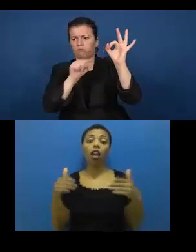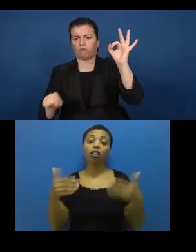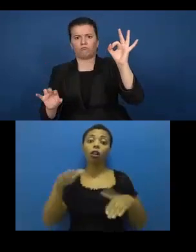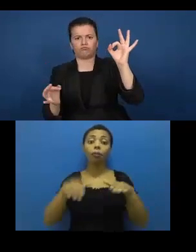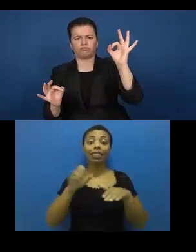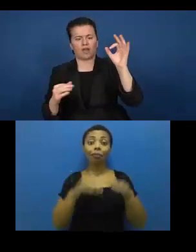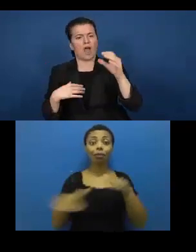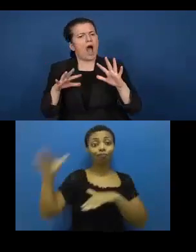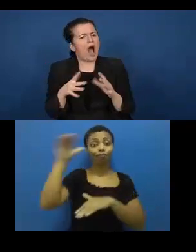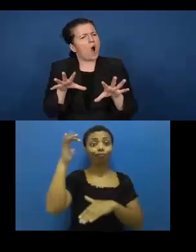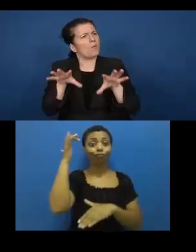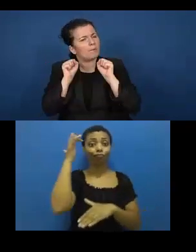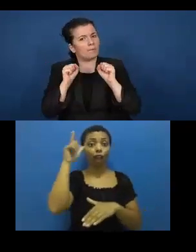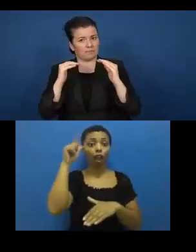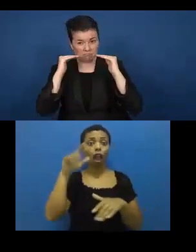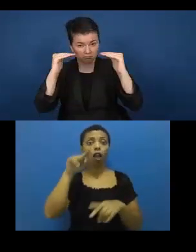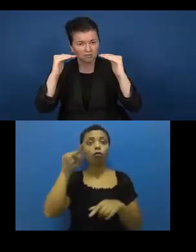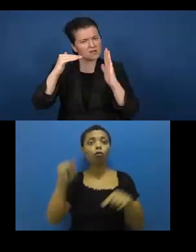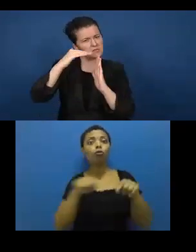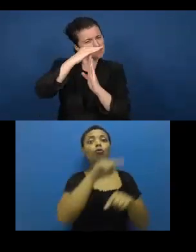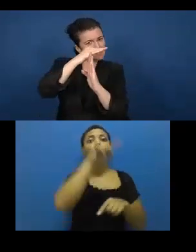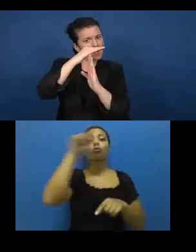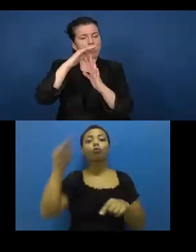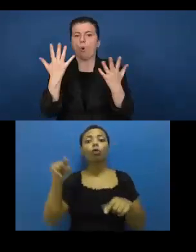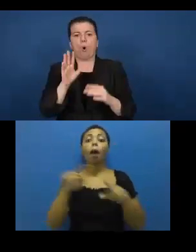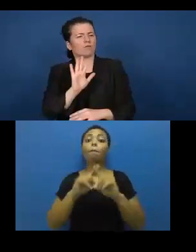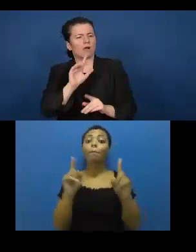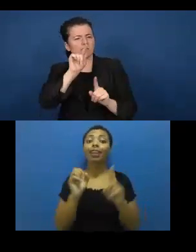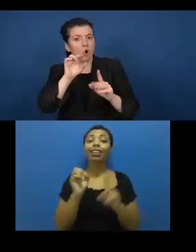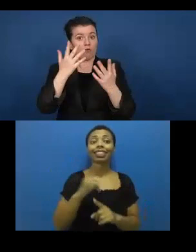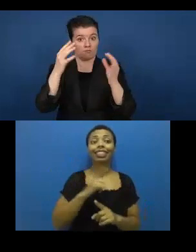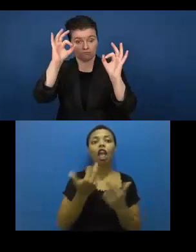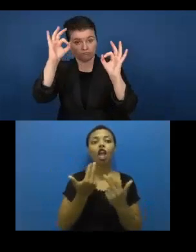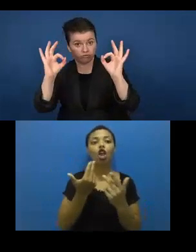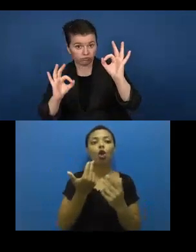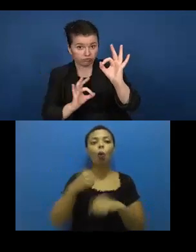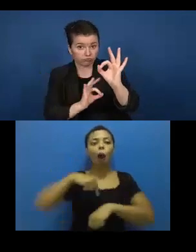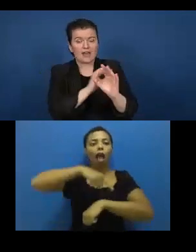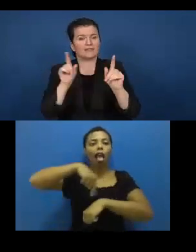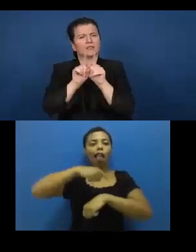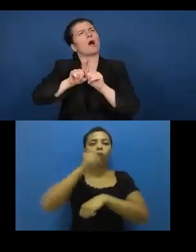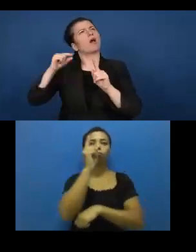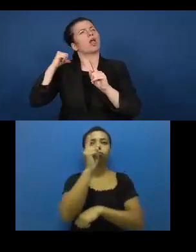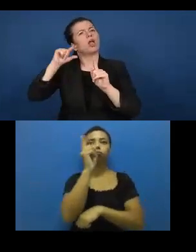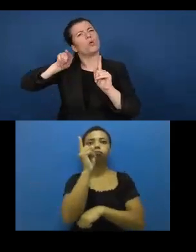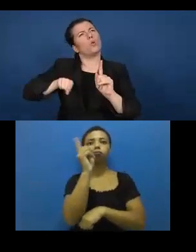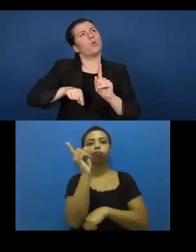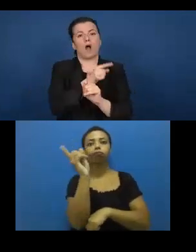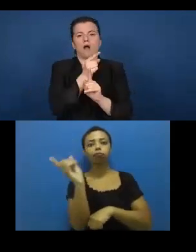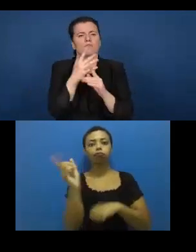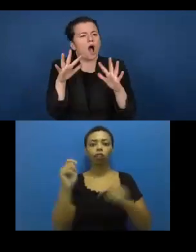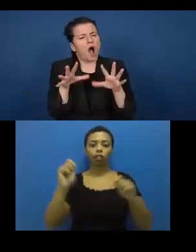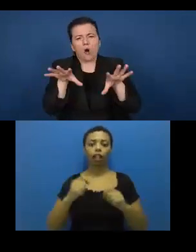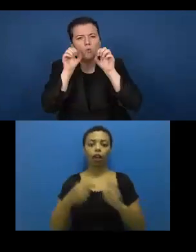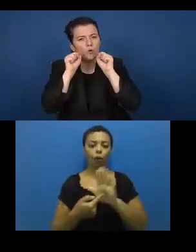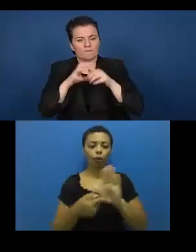vibration motors. So this is a bit like a clock that I'm showing you here. These vibration motors were fixed